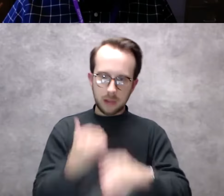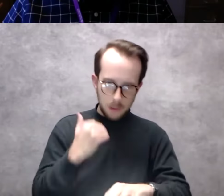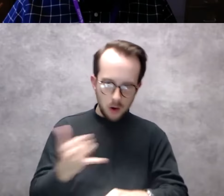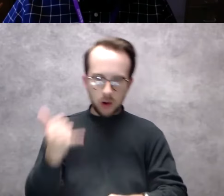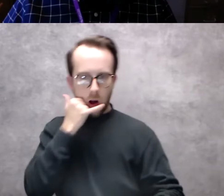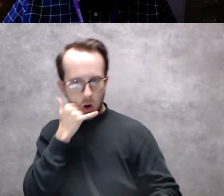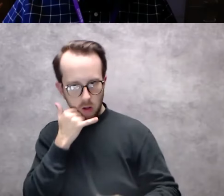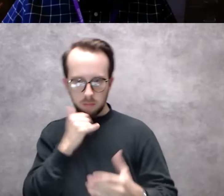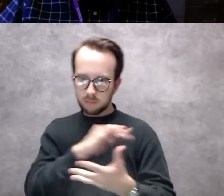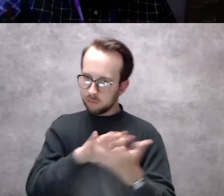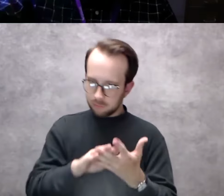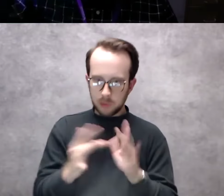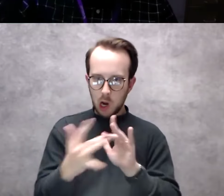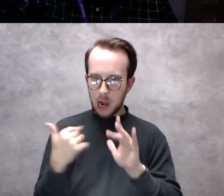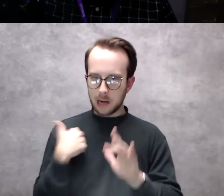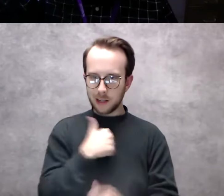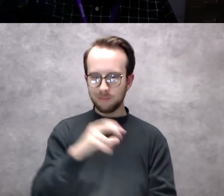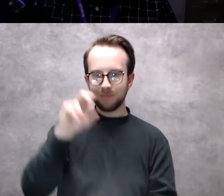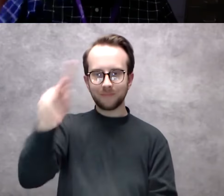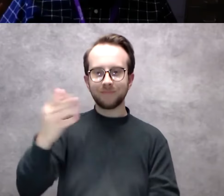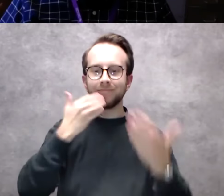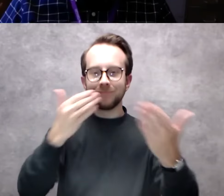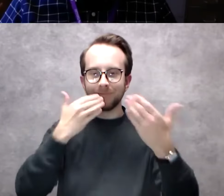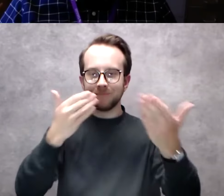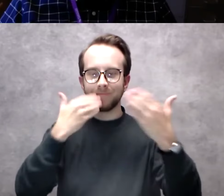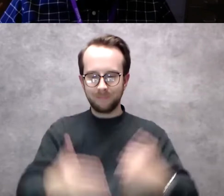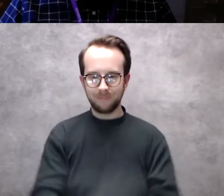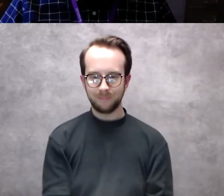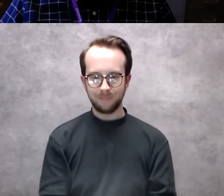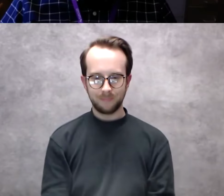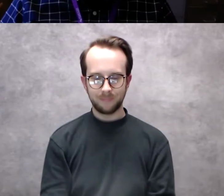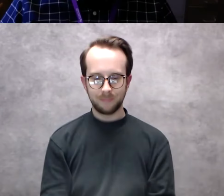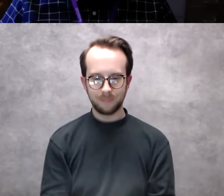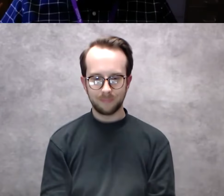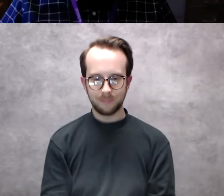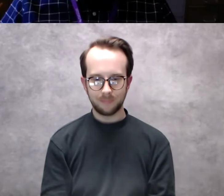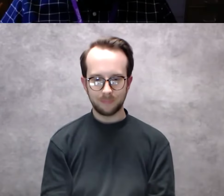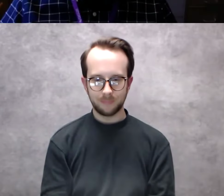follow-up. All right, thanks all. Okay, thanks everyone. Thank you, everyone. Happy Thanksgiving.